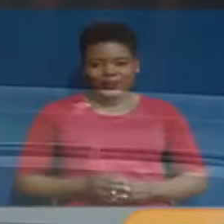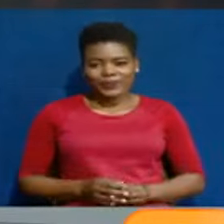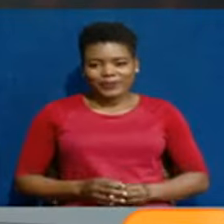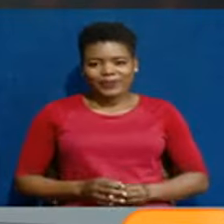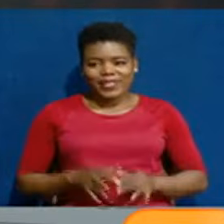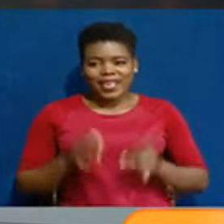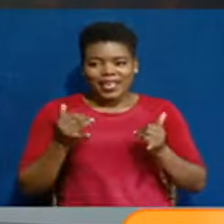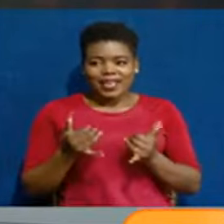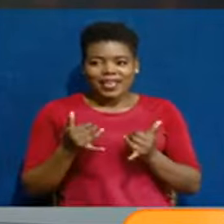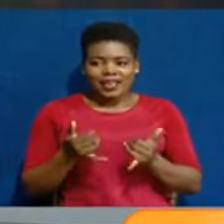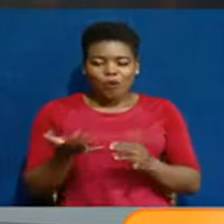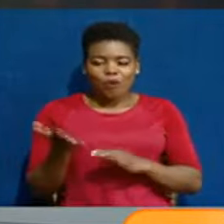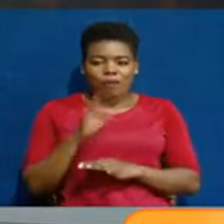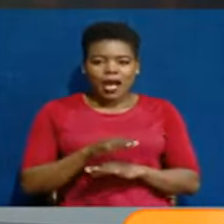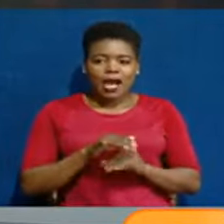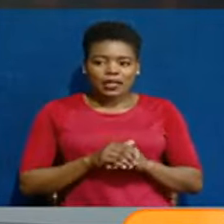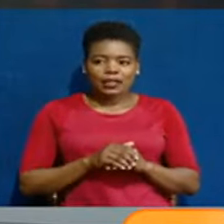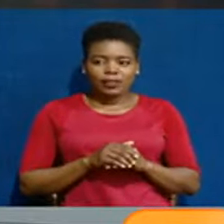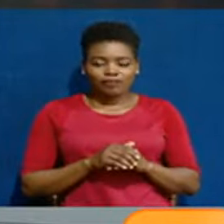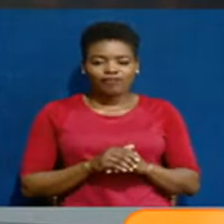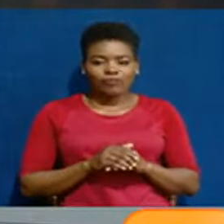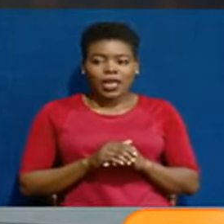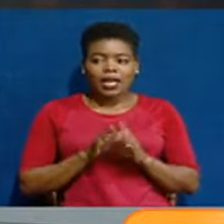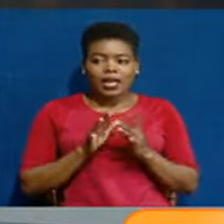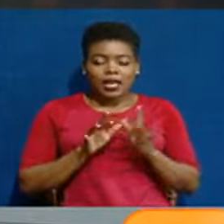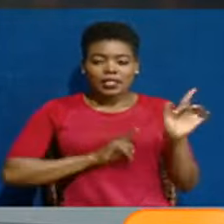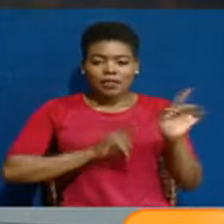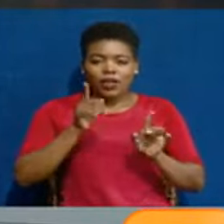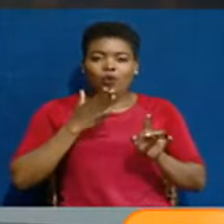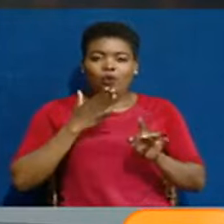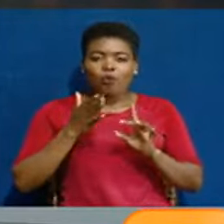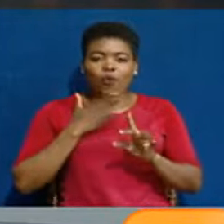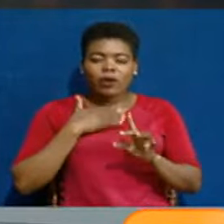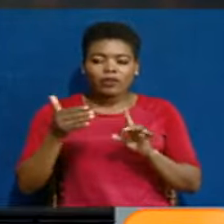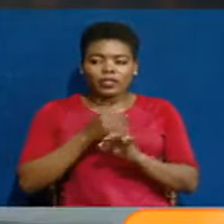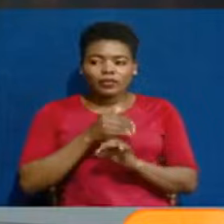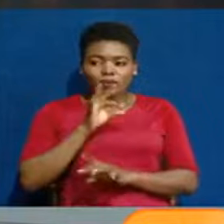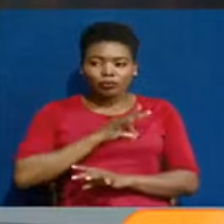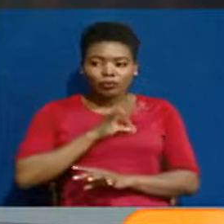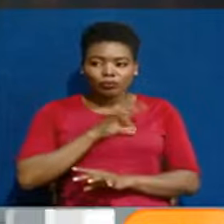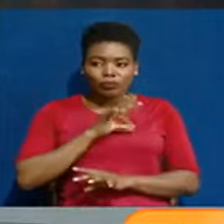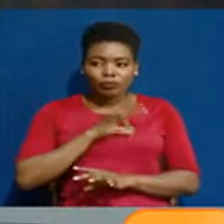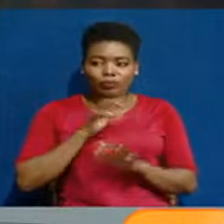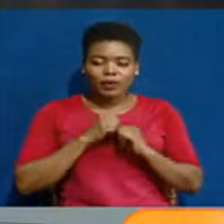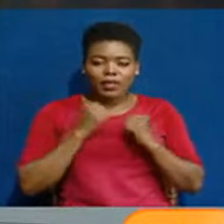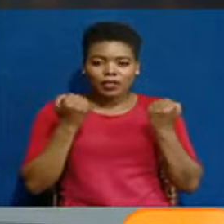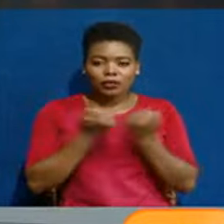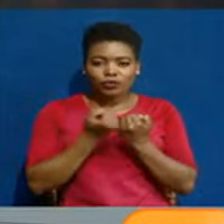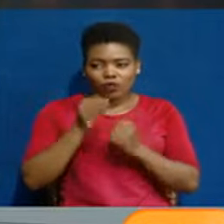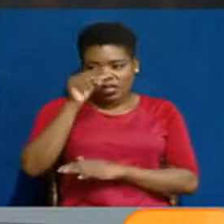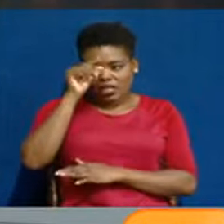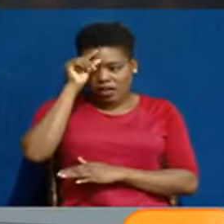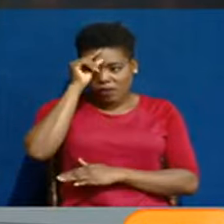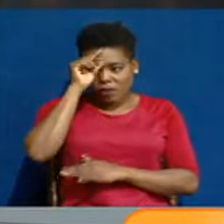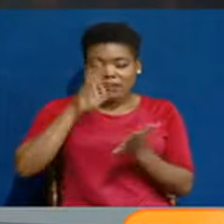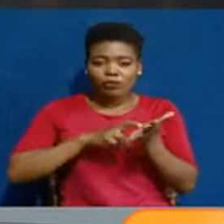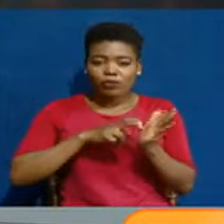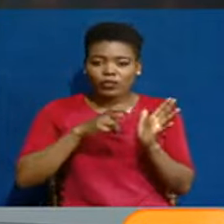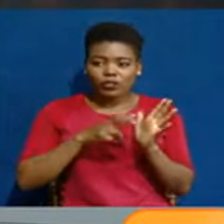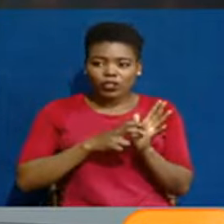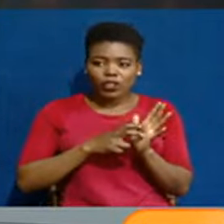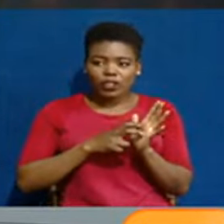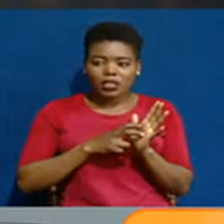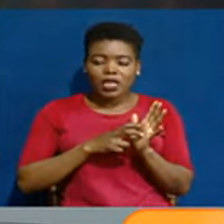in its efforts to ensure a consistent flow of capital to support its environmental, social and governance projects. Telco